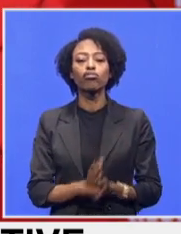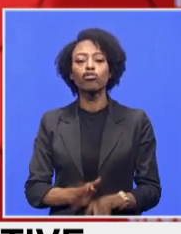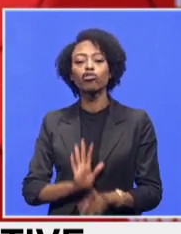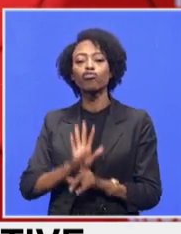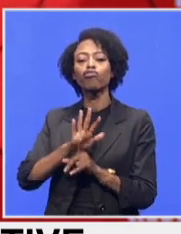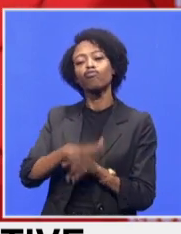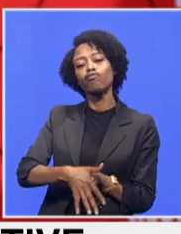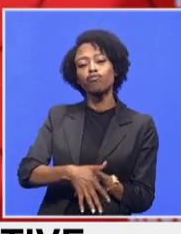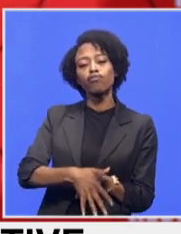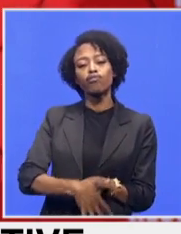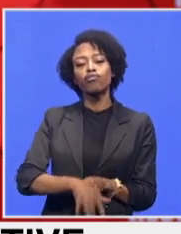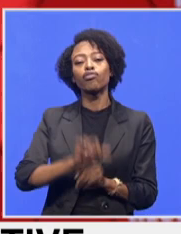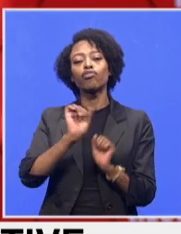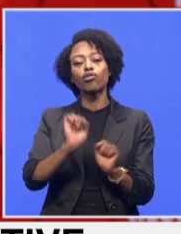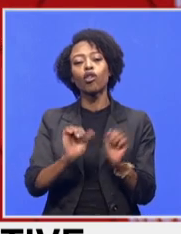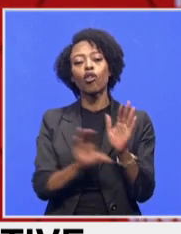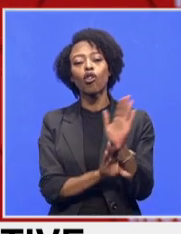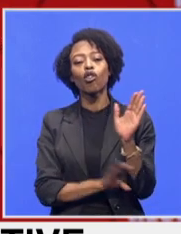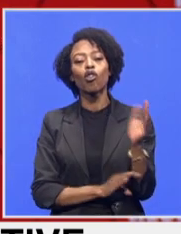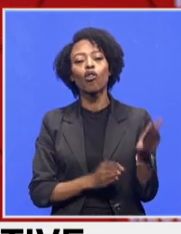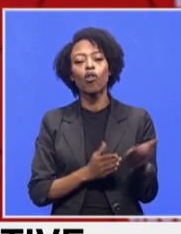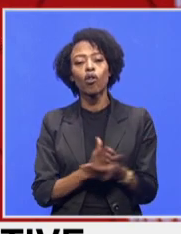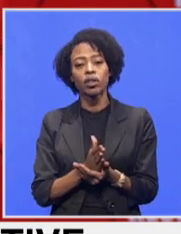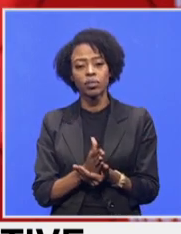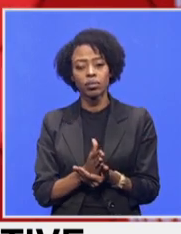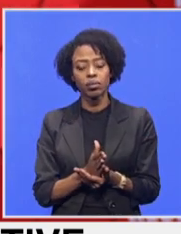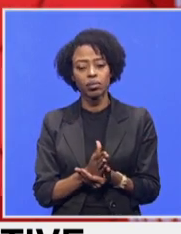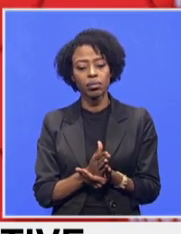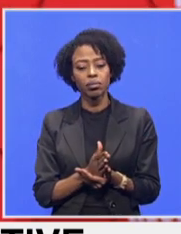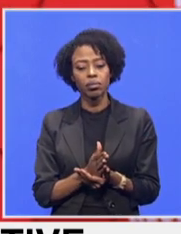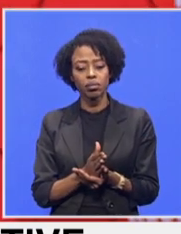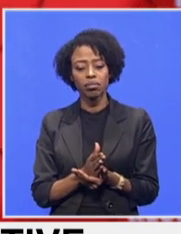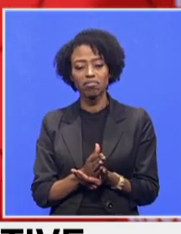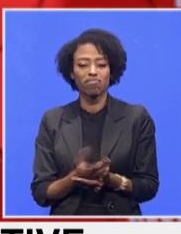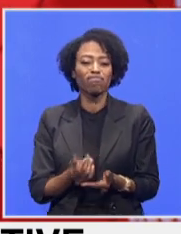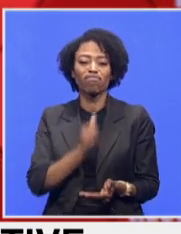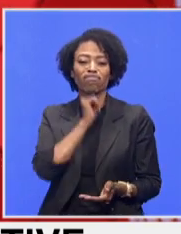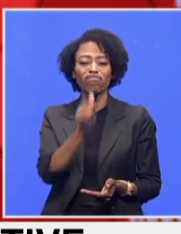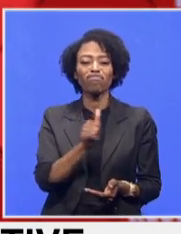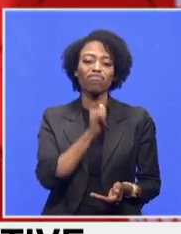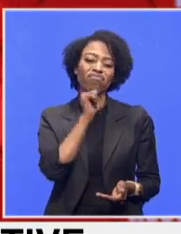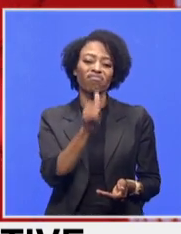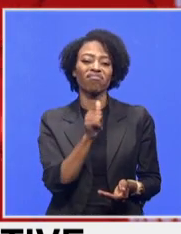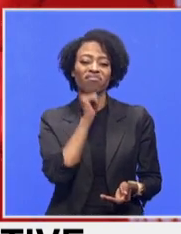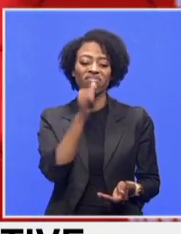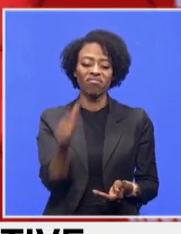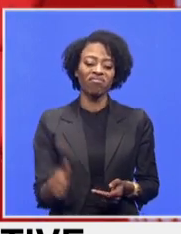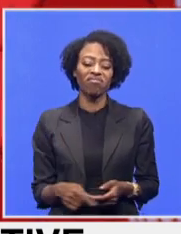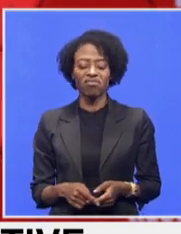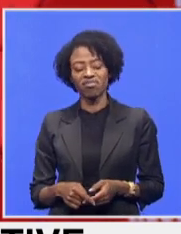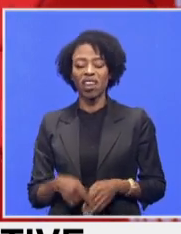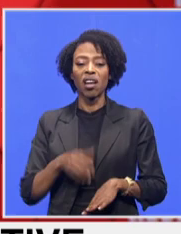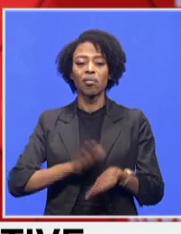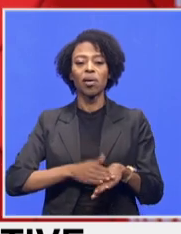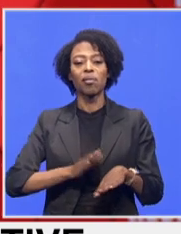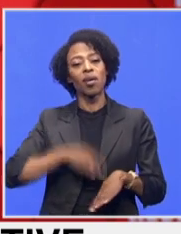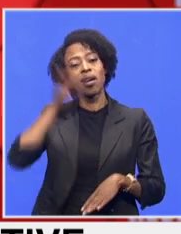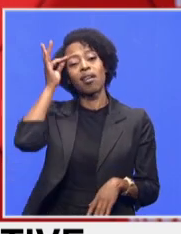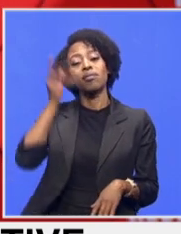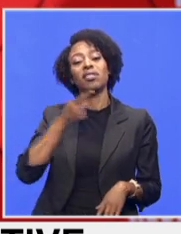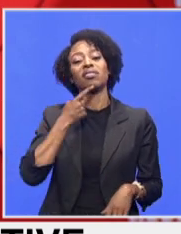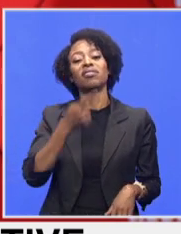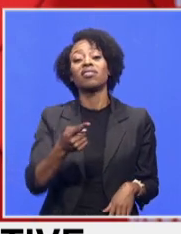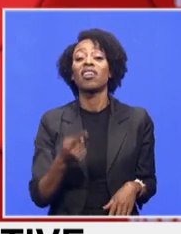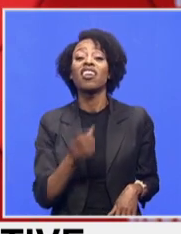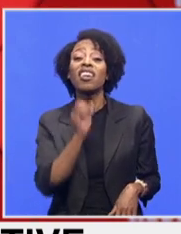trampling on your constitutional rights, and we don't care. And further, it is saying, if